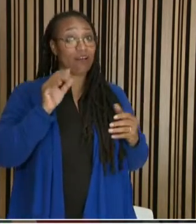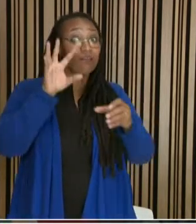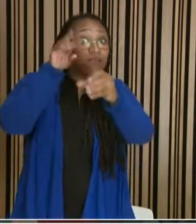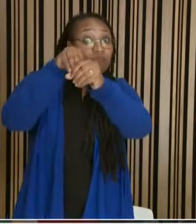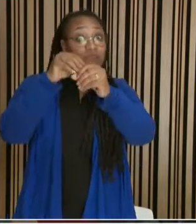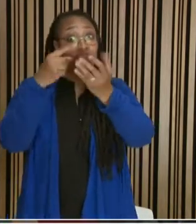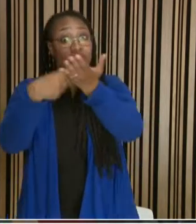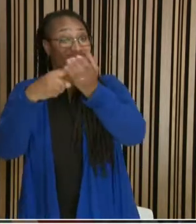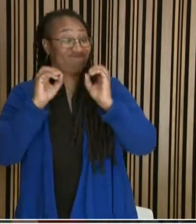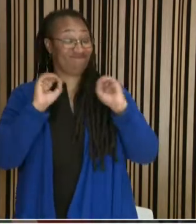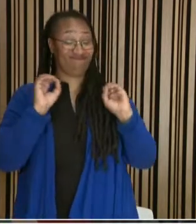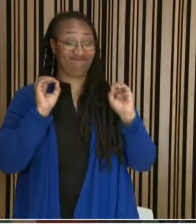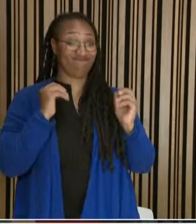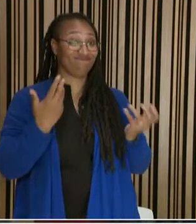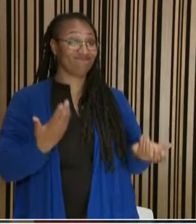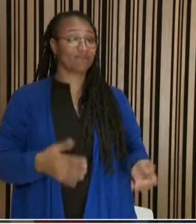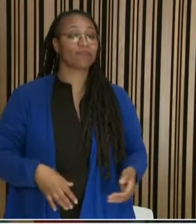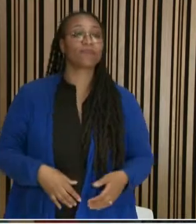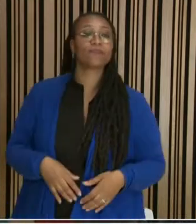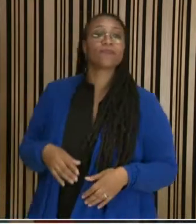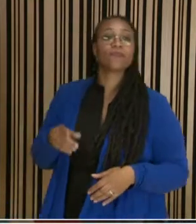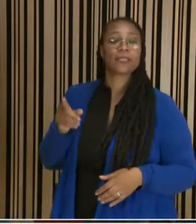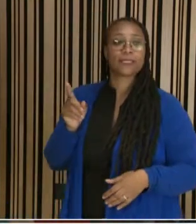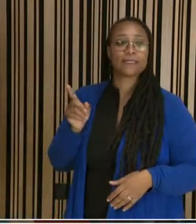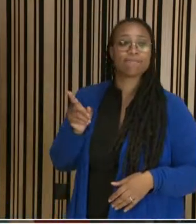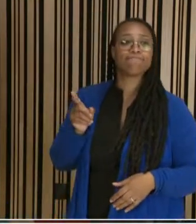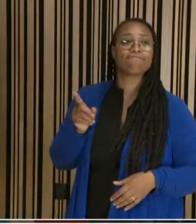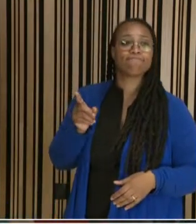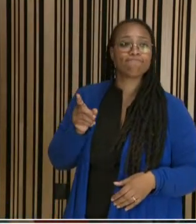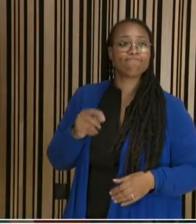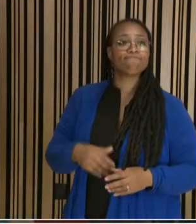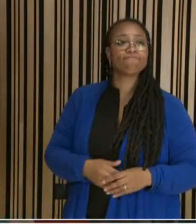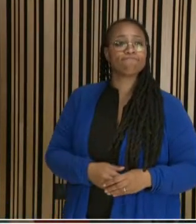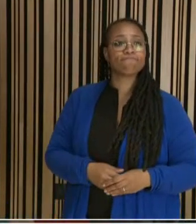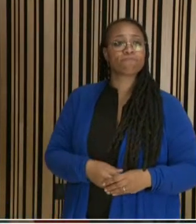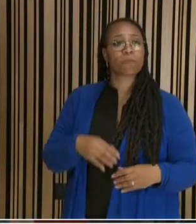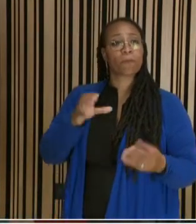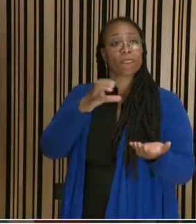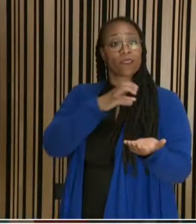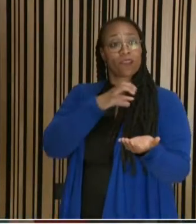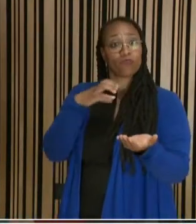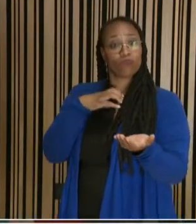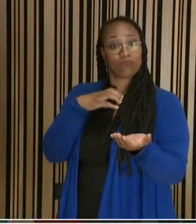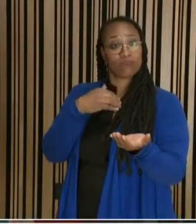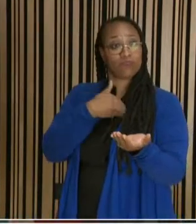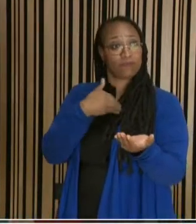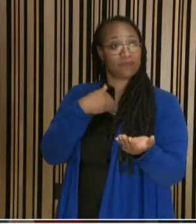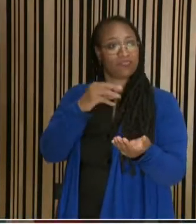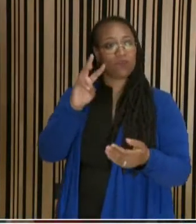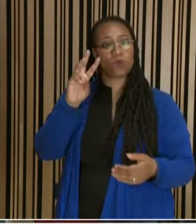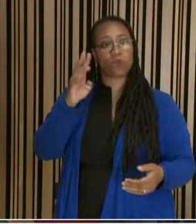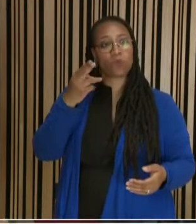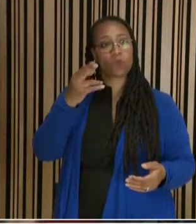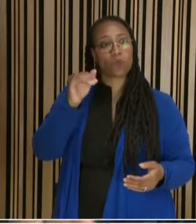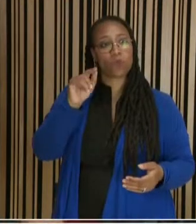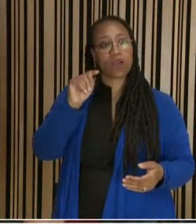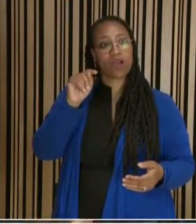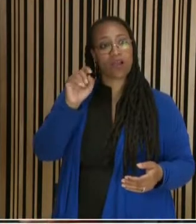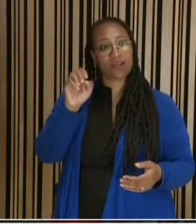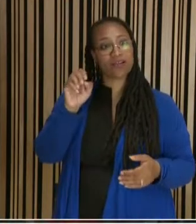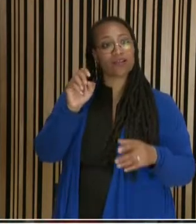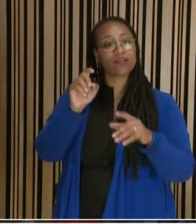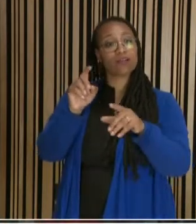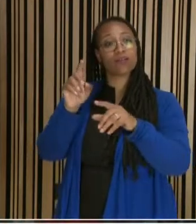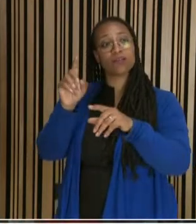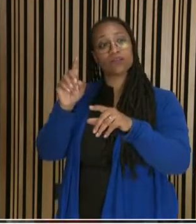Jumping into something that came up at the breakfast with Councilmember White and Councilmember Nadeau, the spending on ERAP, the budget is $8 million. It's, you know, it's now currently 43